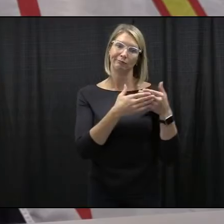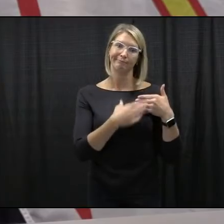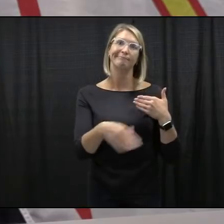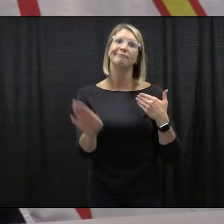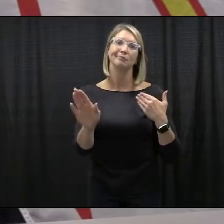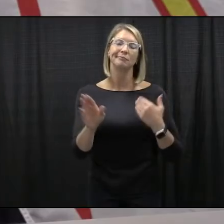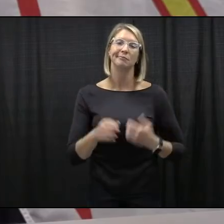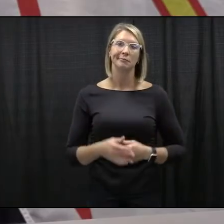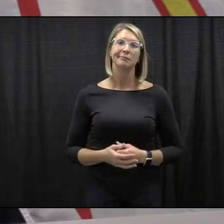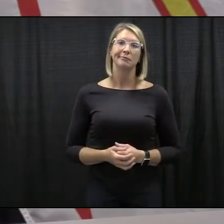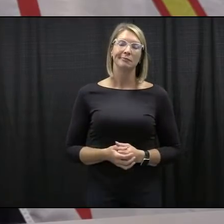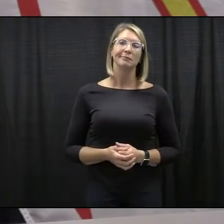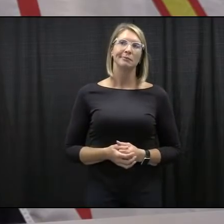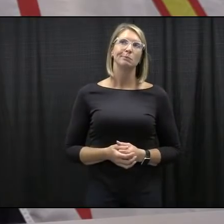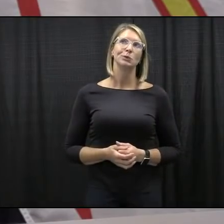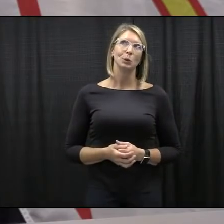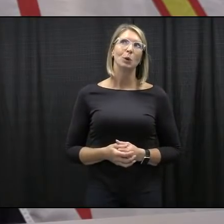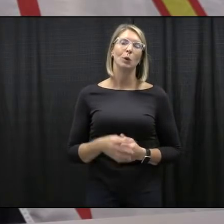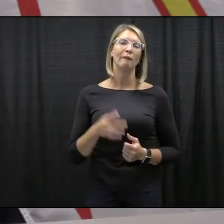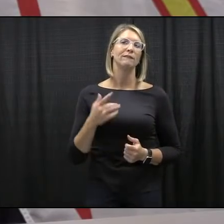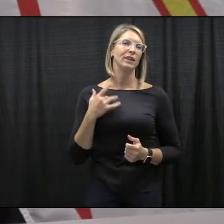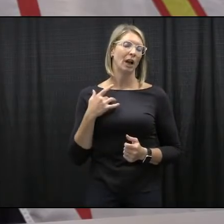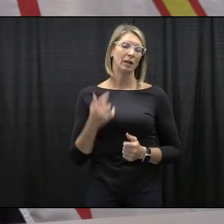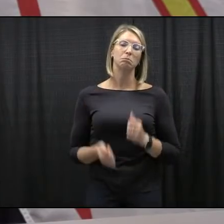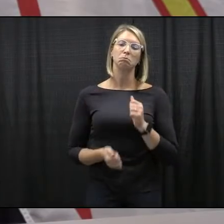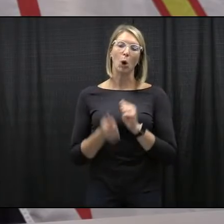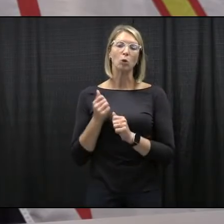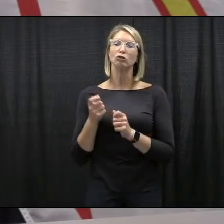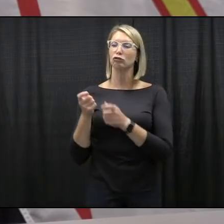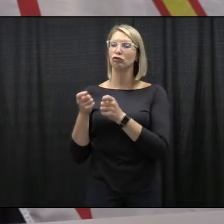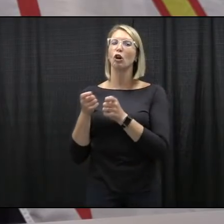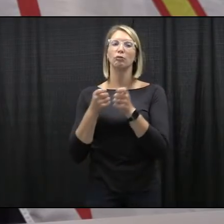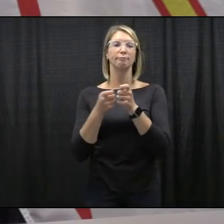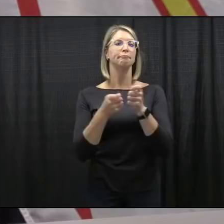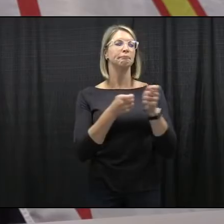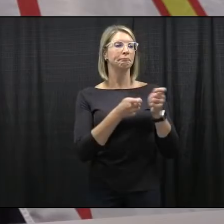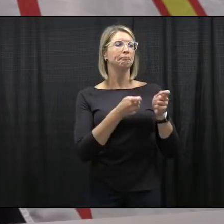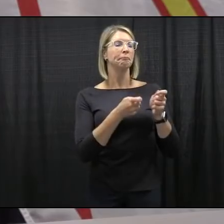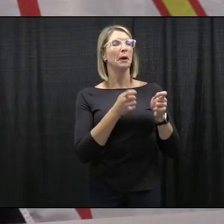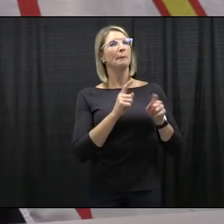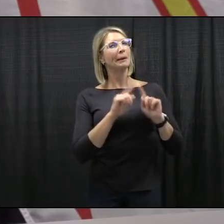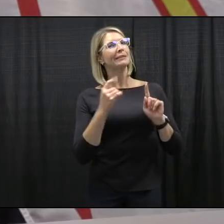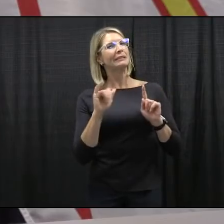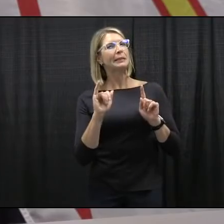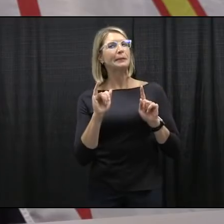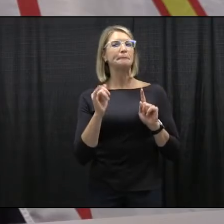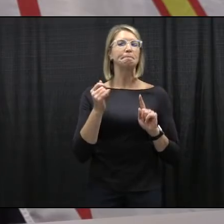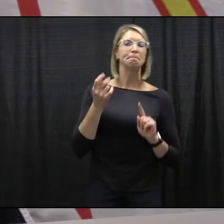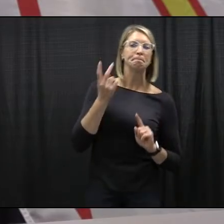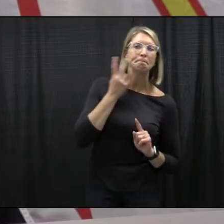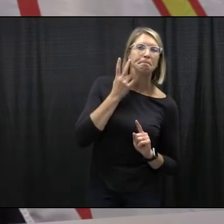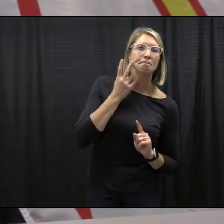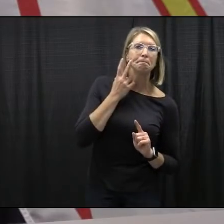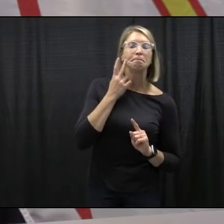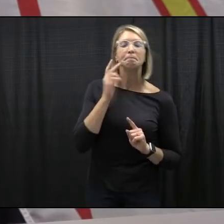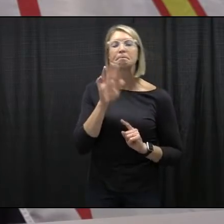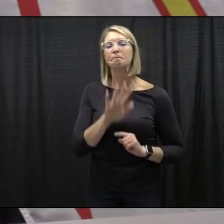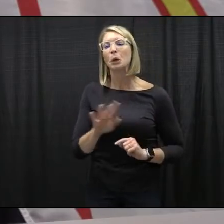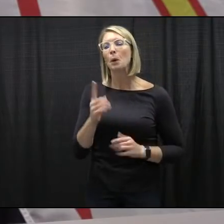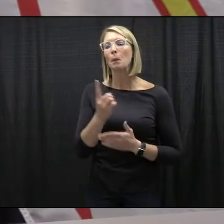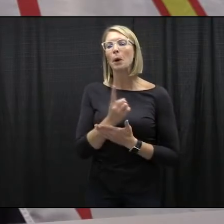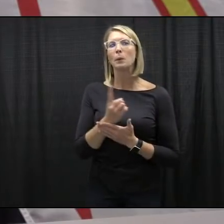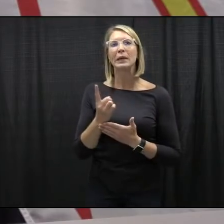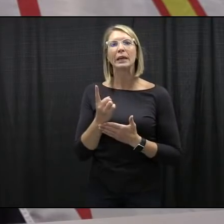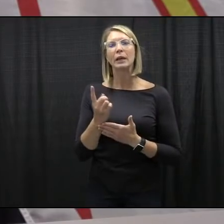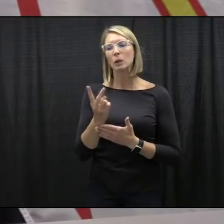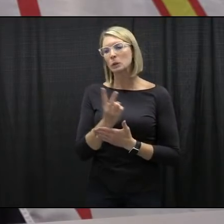I think for the most part, yeah, these are contained, but we will, we'll see how things go over the next week or so, especially